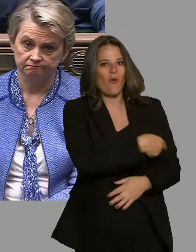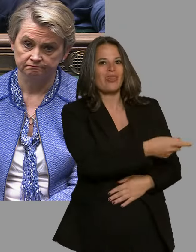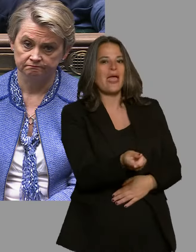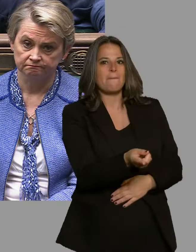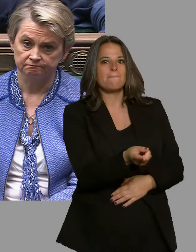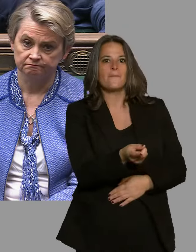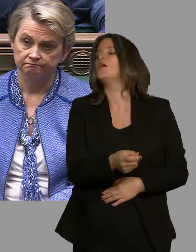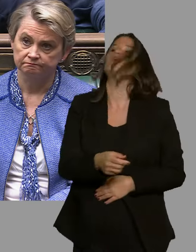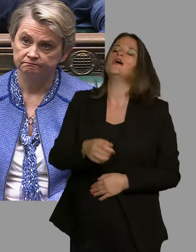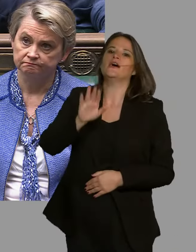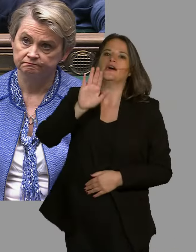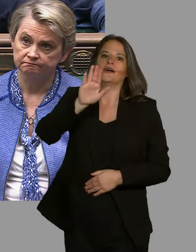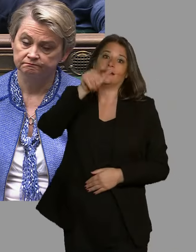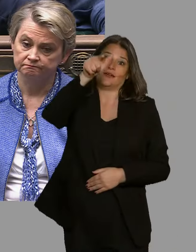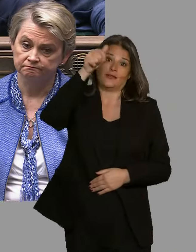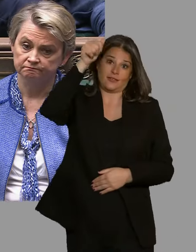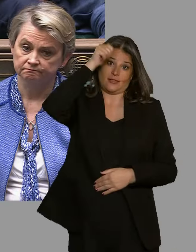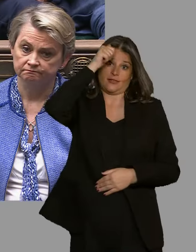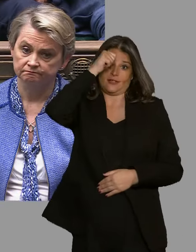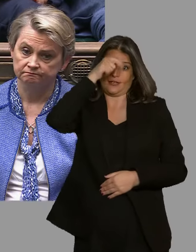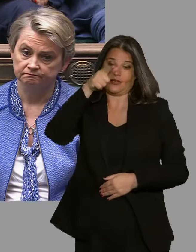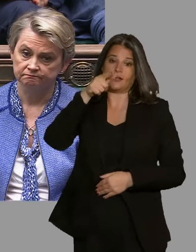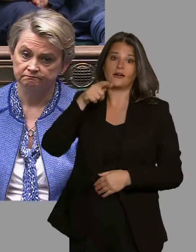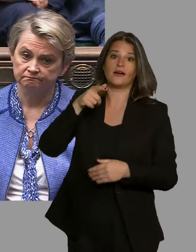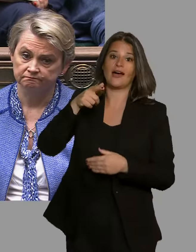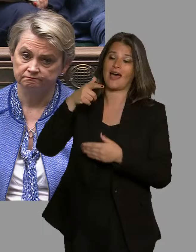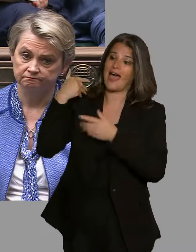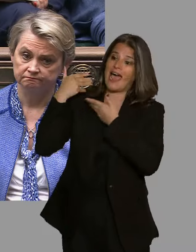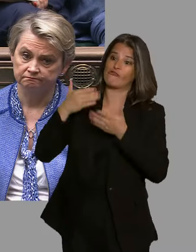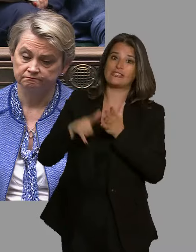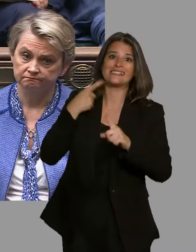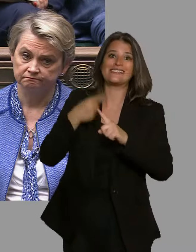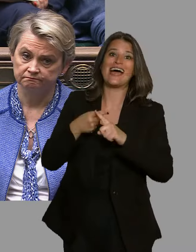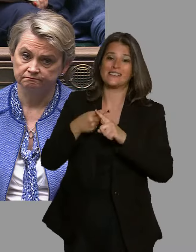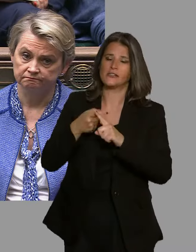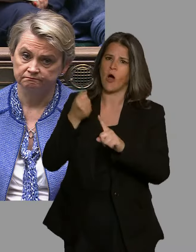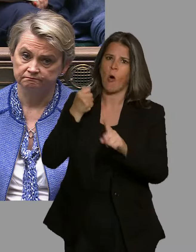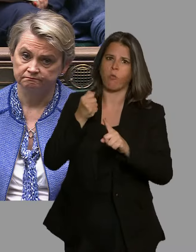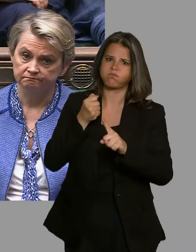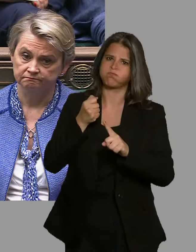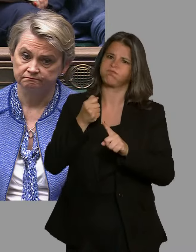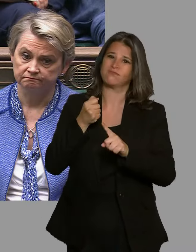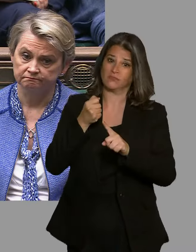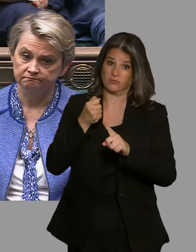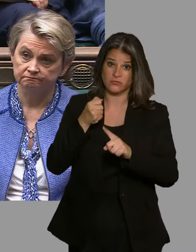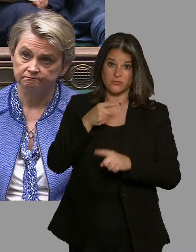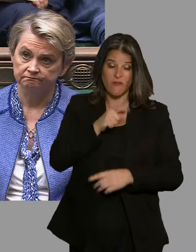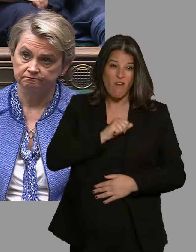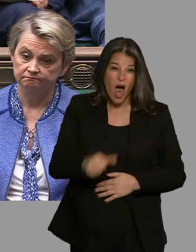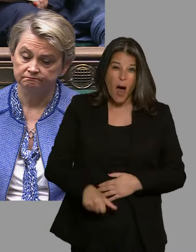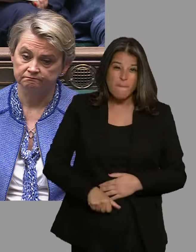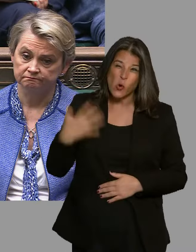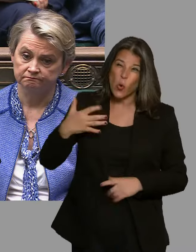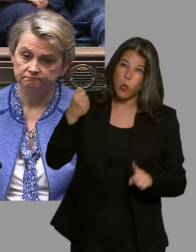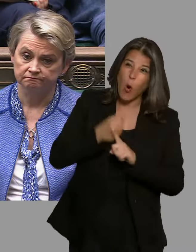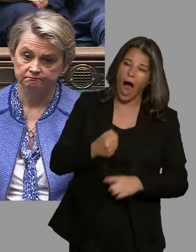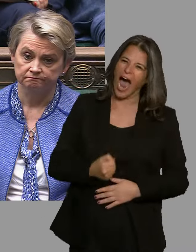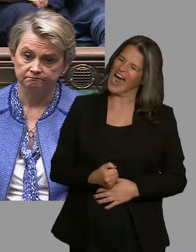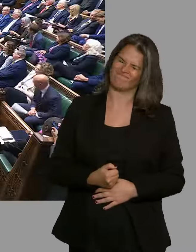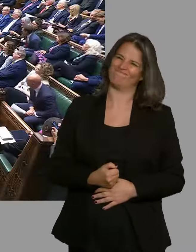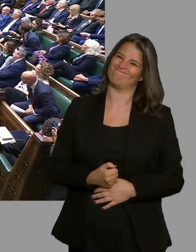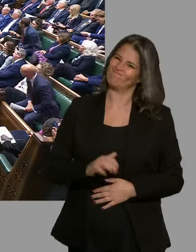into farming, and of course the measures taken yesterday with the EU deal, which will massively help farmers selling their products into the EU